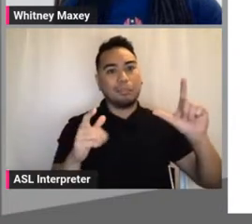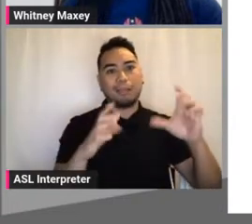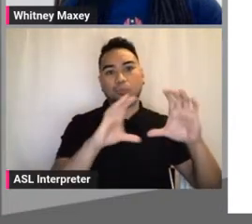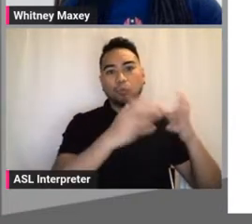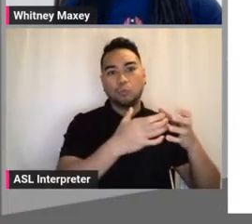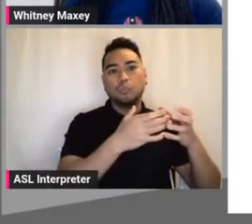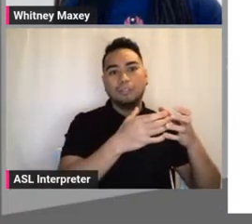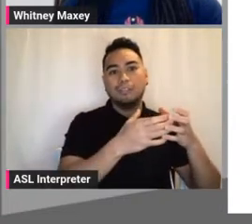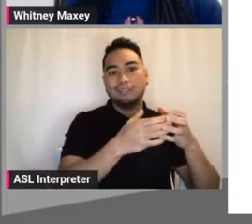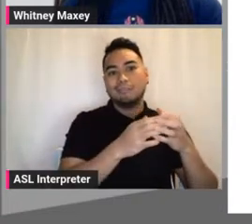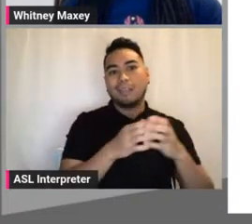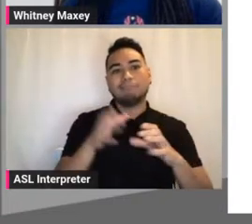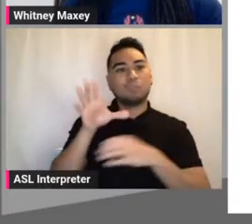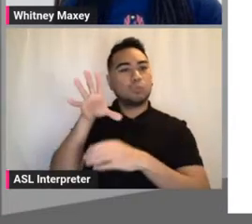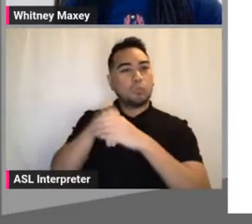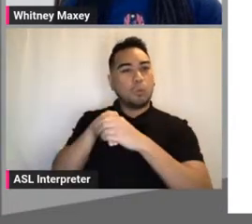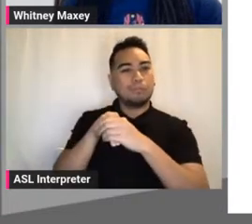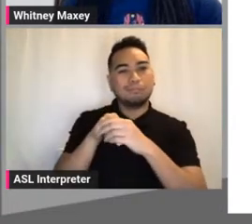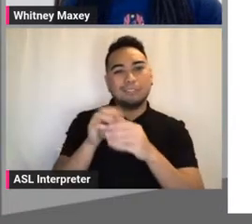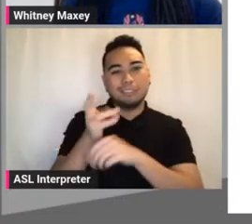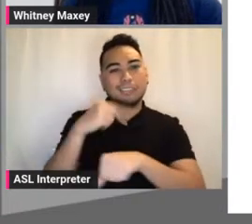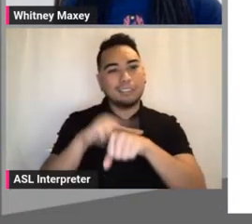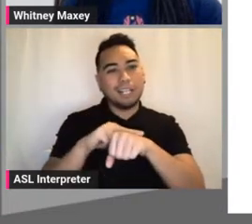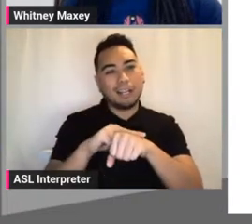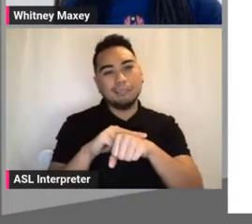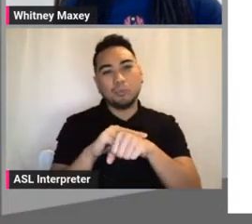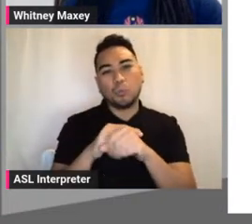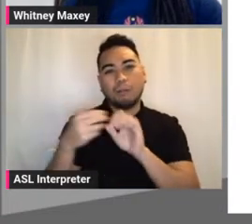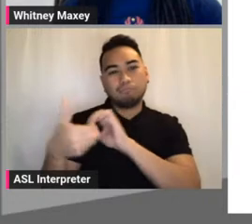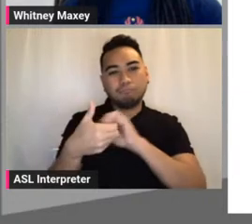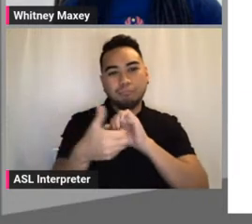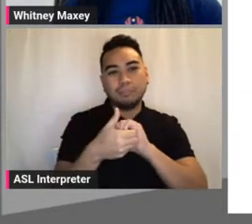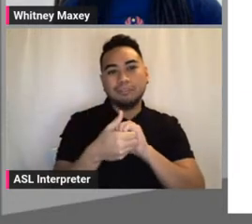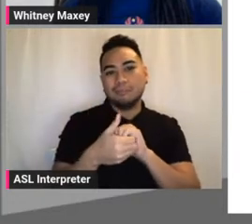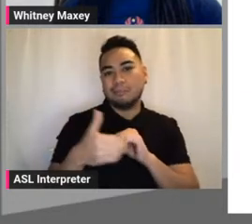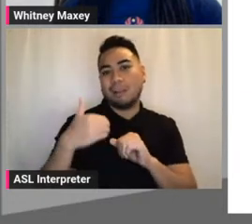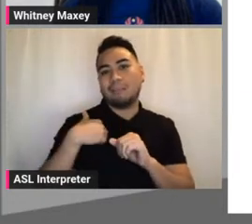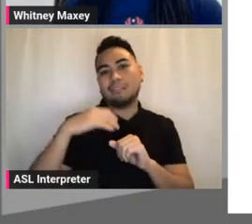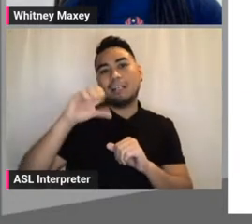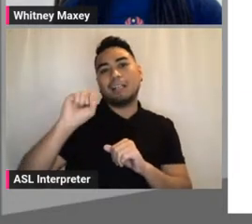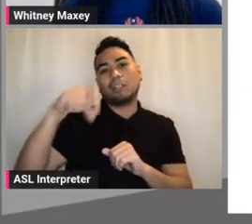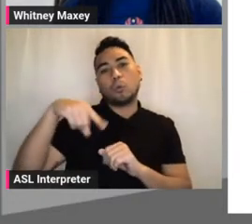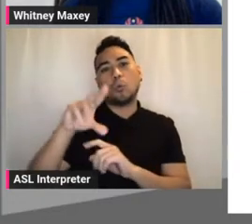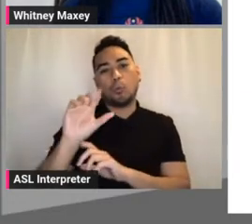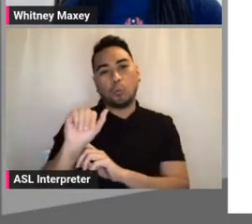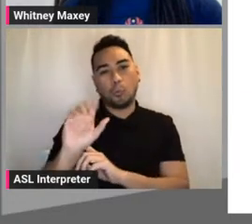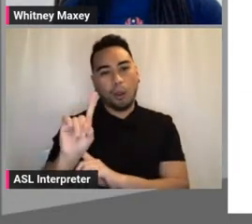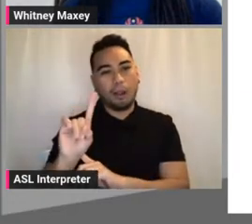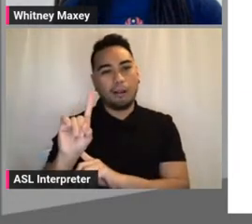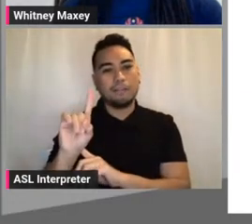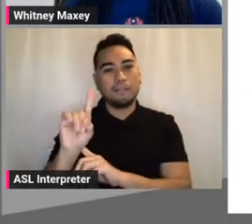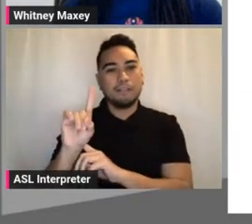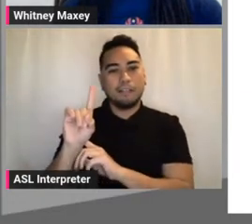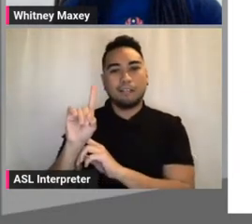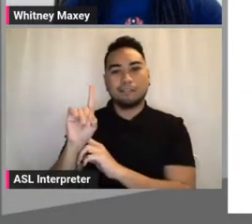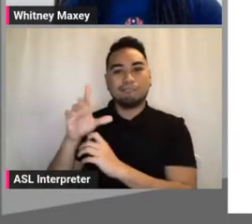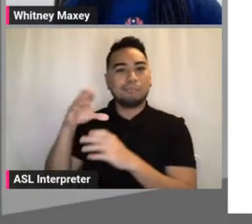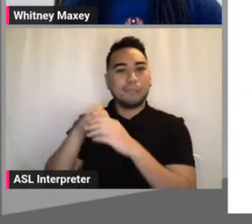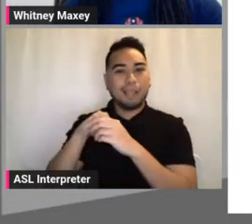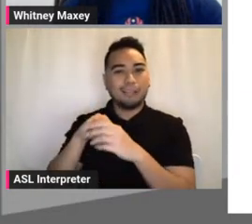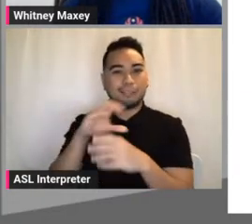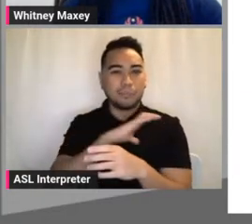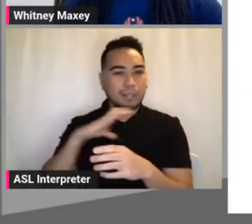governing coalition. We have movement champions like the Squad and allies in the Progressive Caucus and